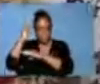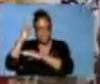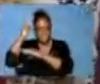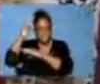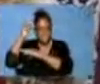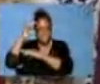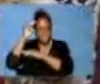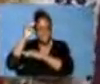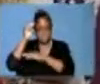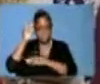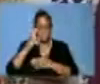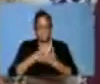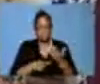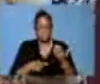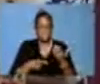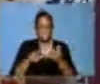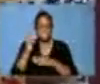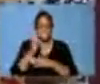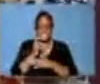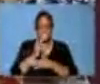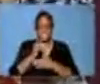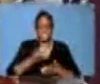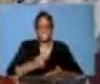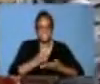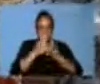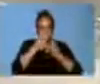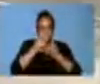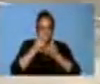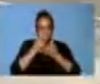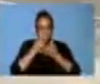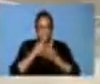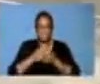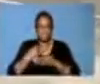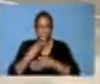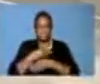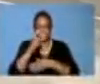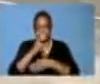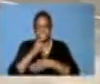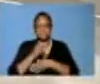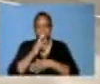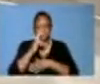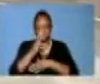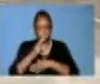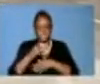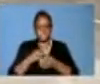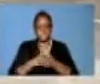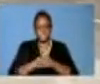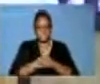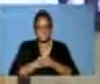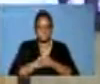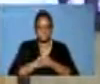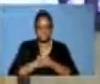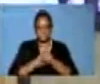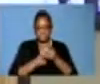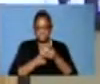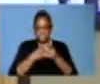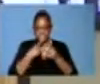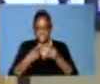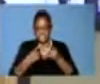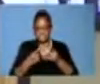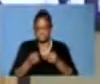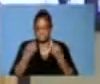what's needed to drive progress, keeping sight of practical realities. Which can be said for